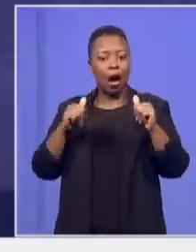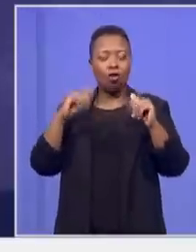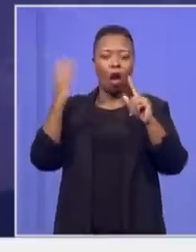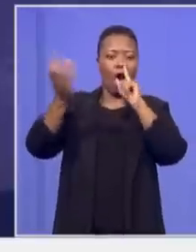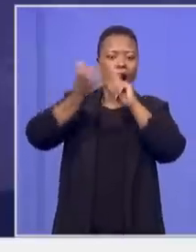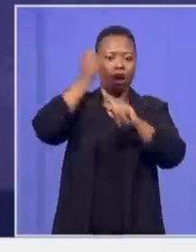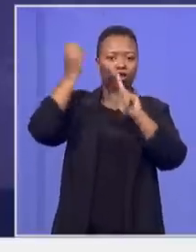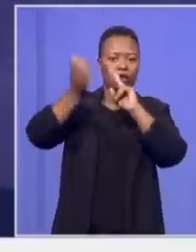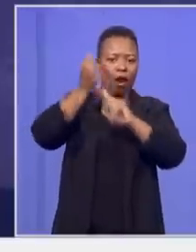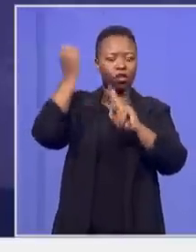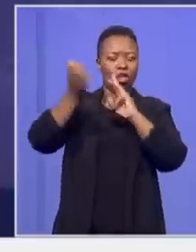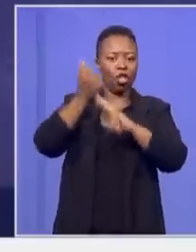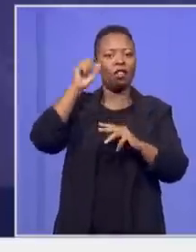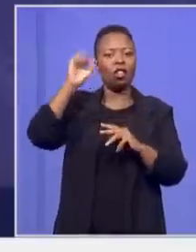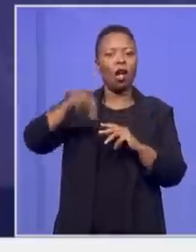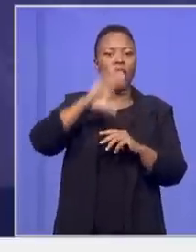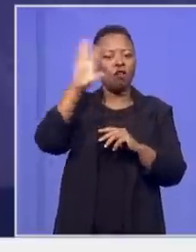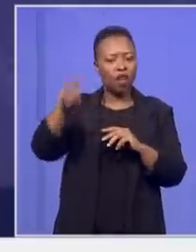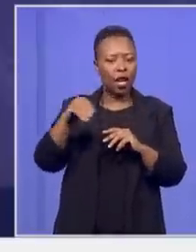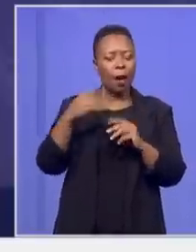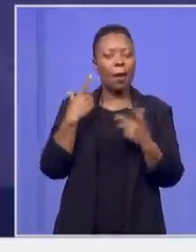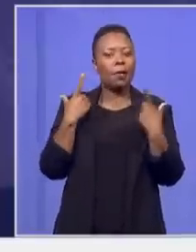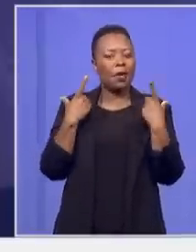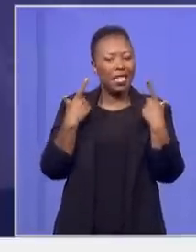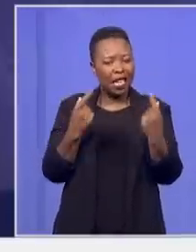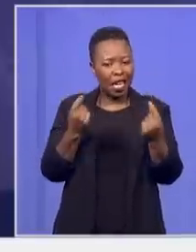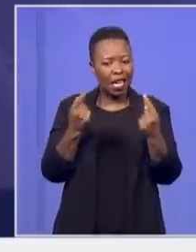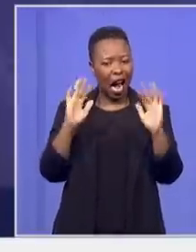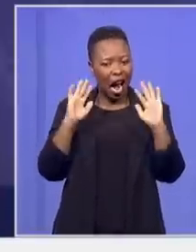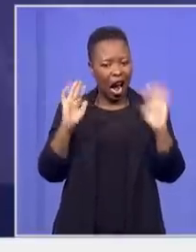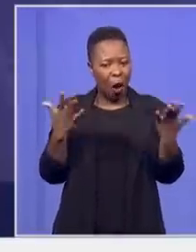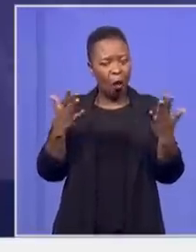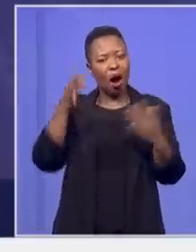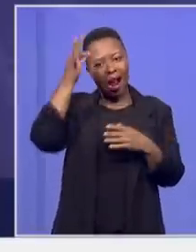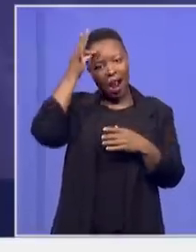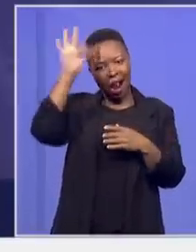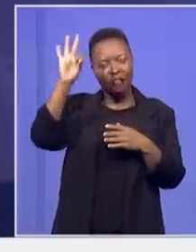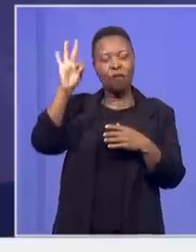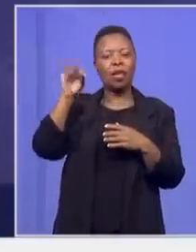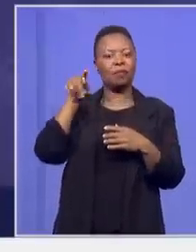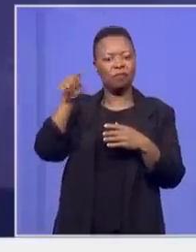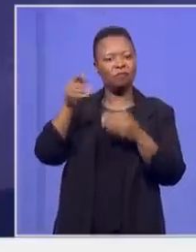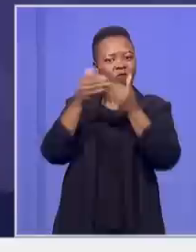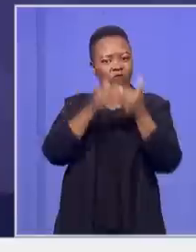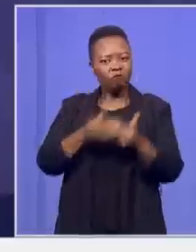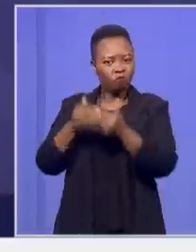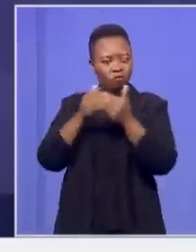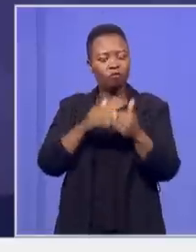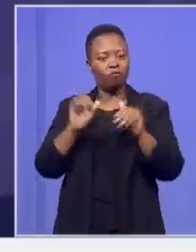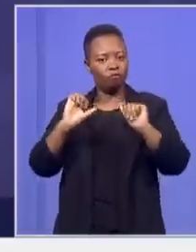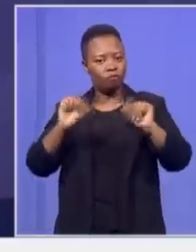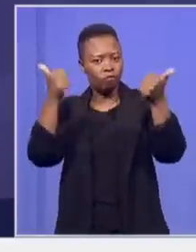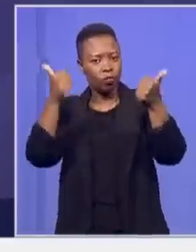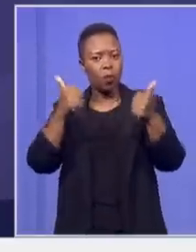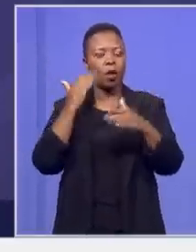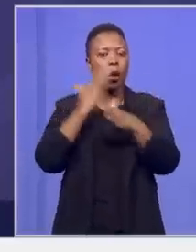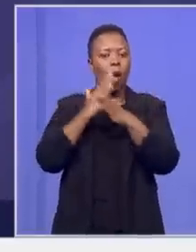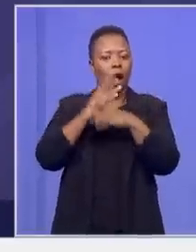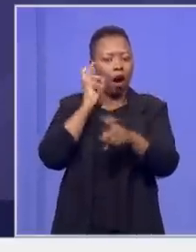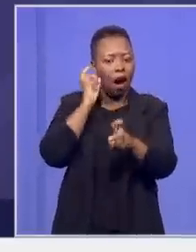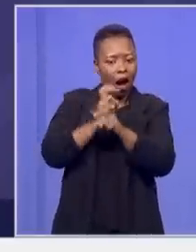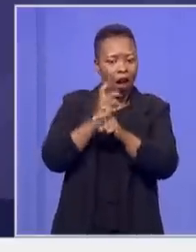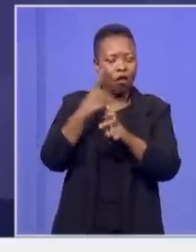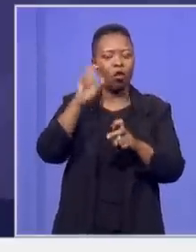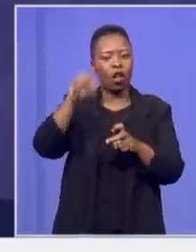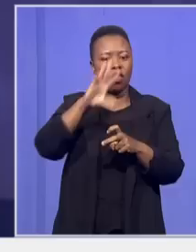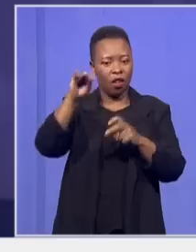Africa what can be done under a government that cares and a government that works hard for the people of South Africa and